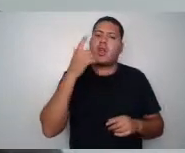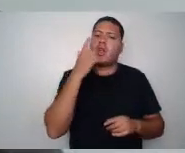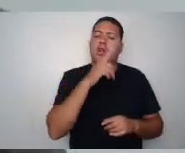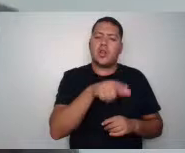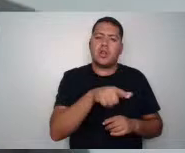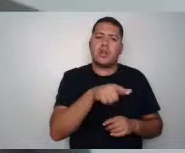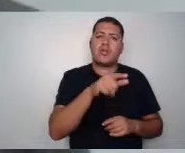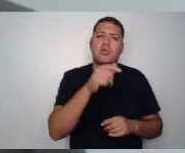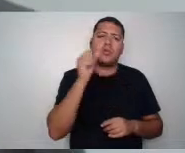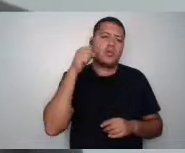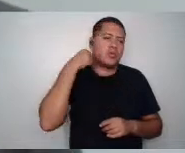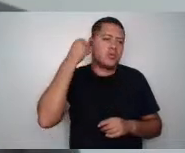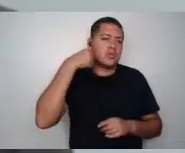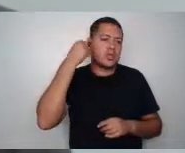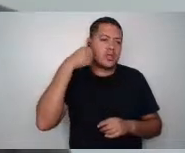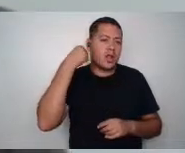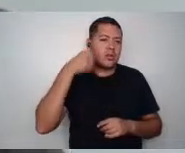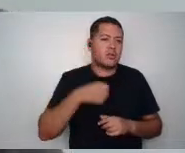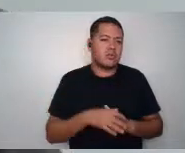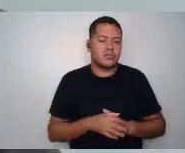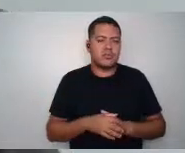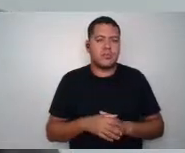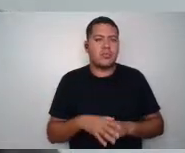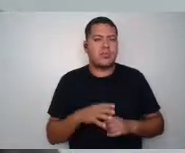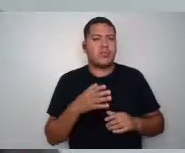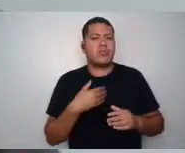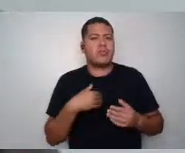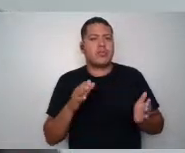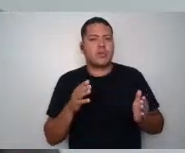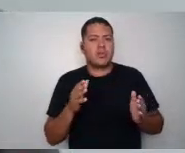I became a senator.